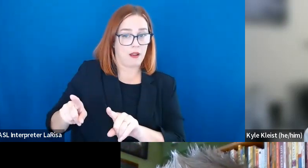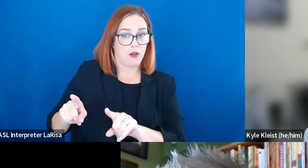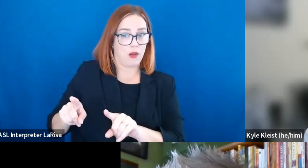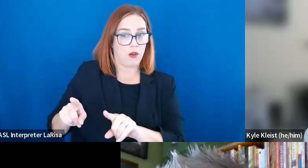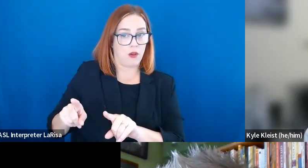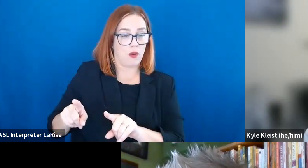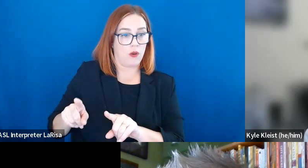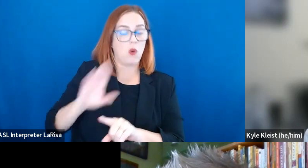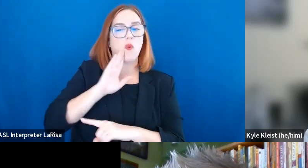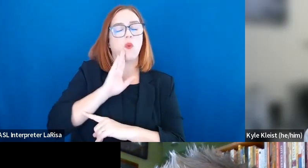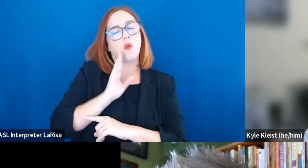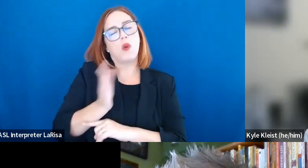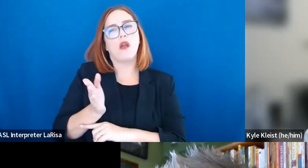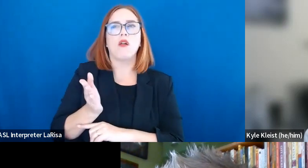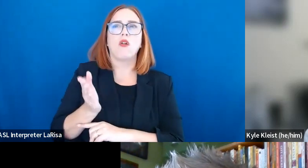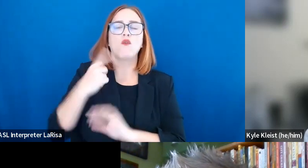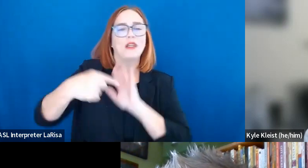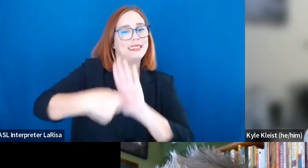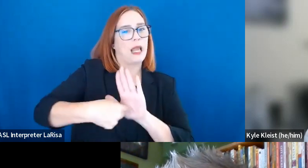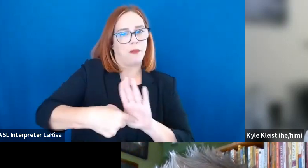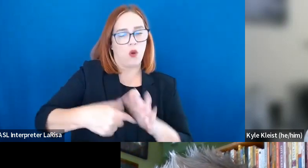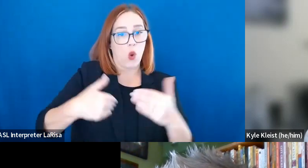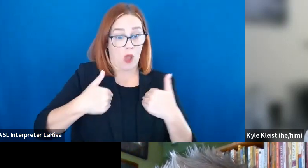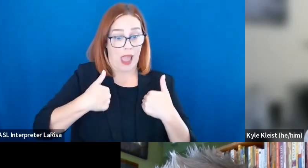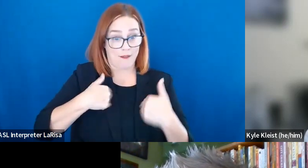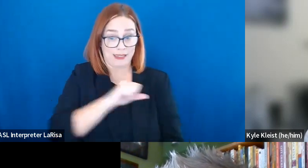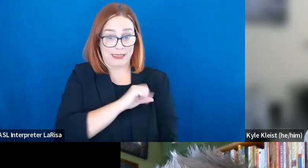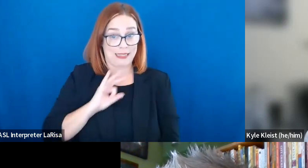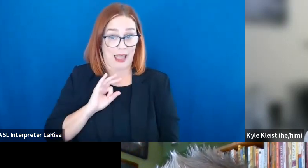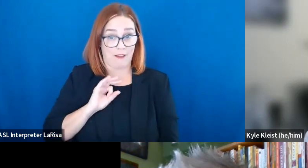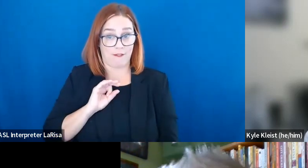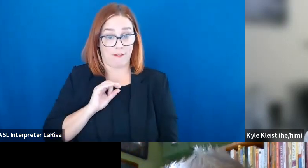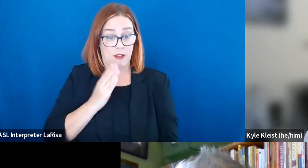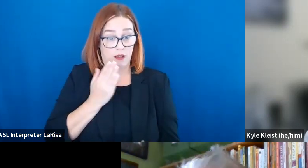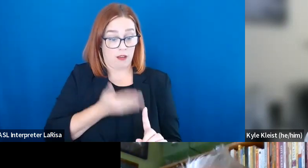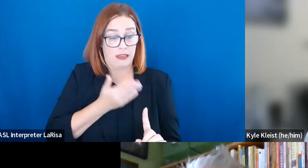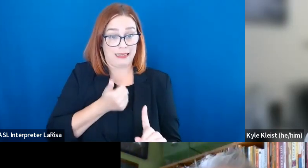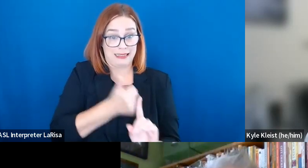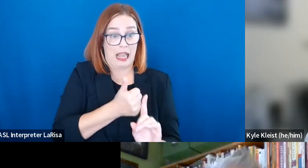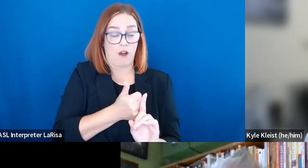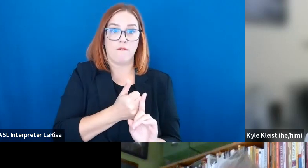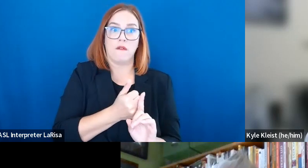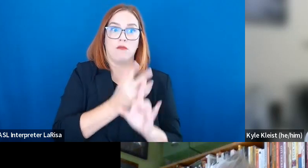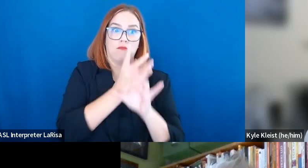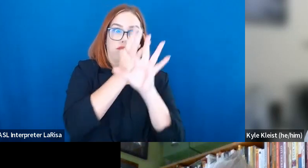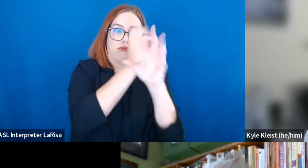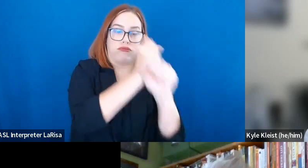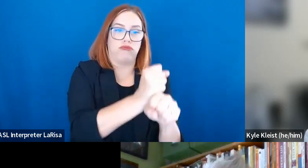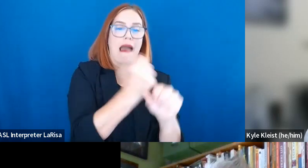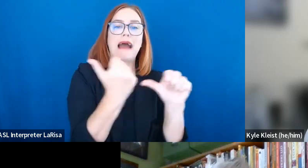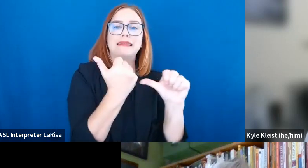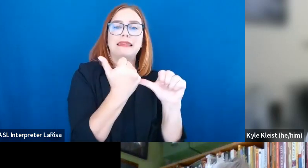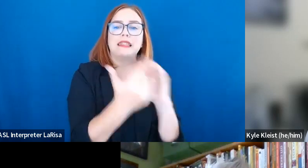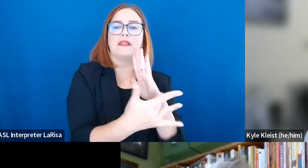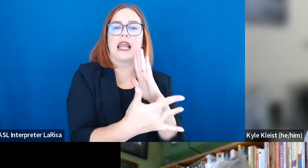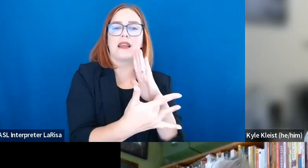So for instance, I have a staff who's really into assistive technology and adaptive gaming, which